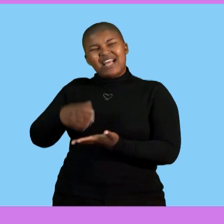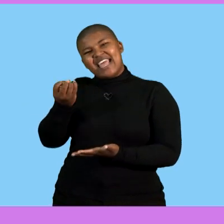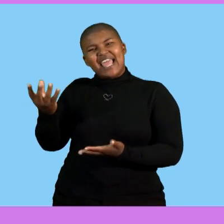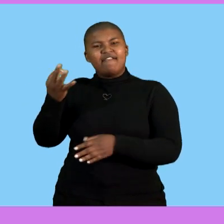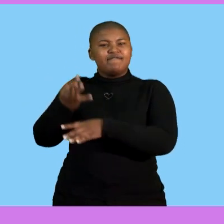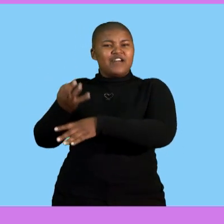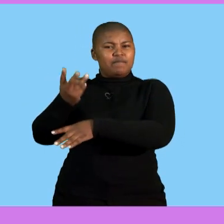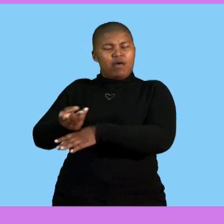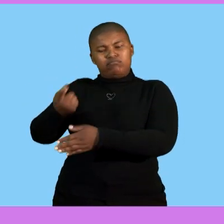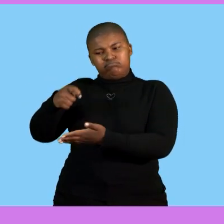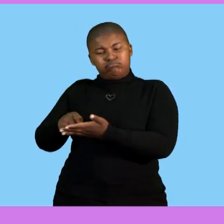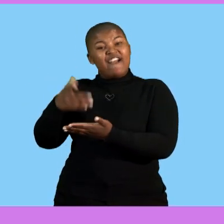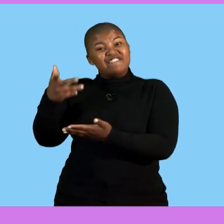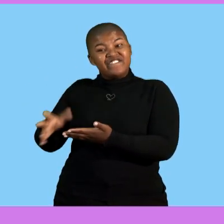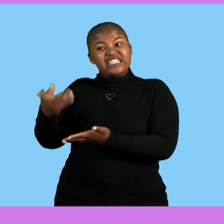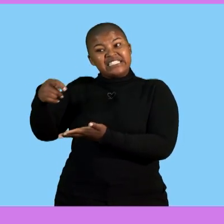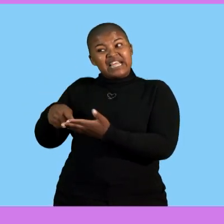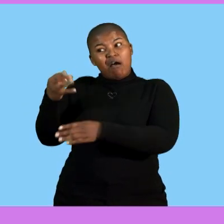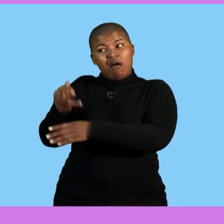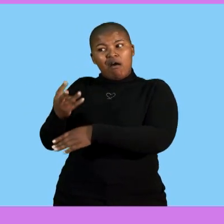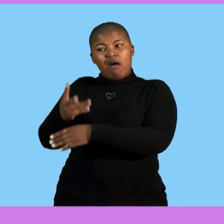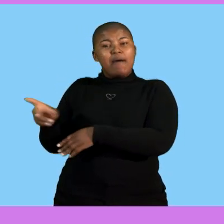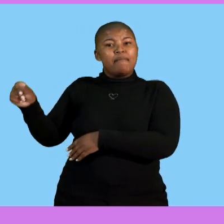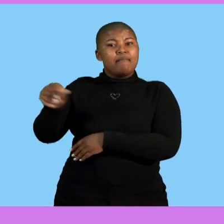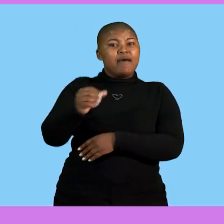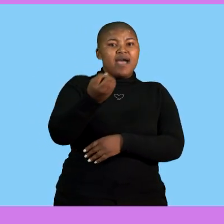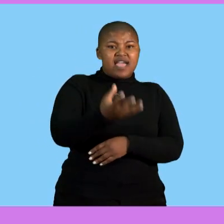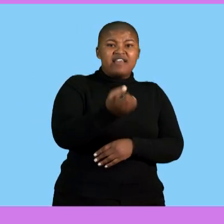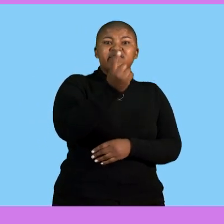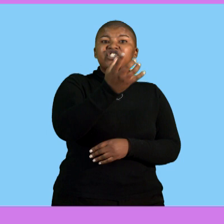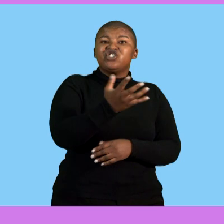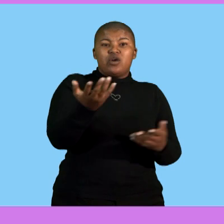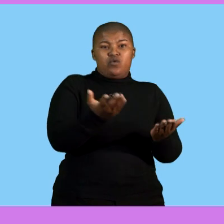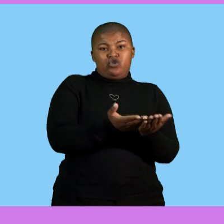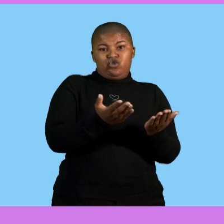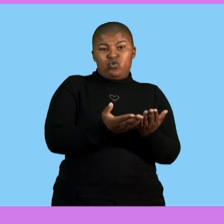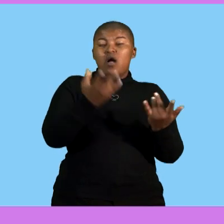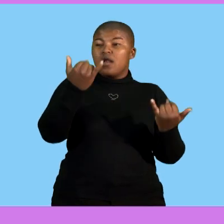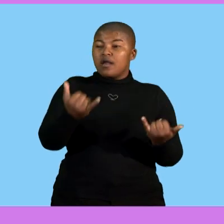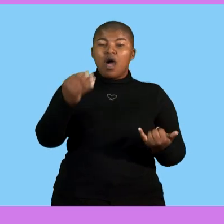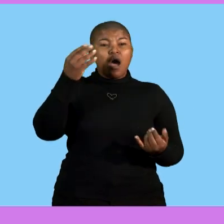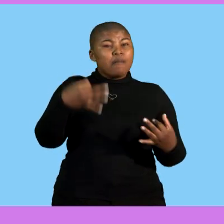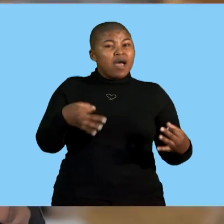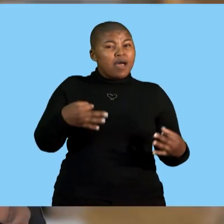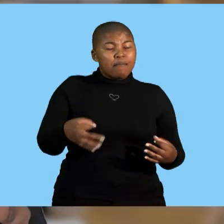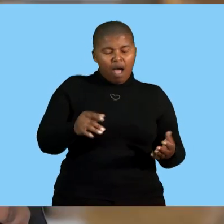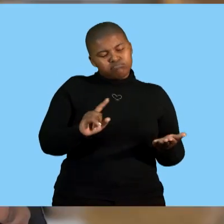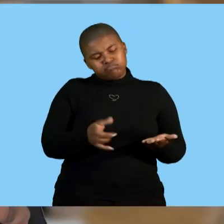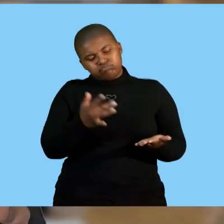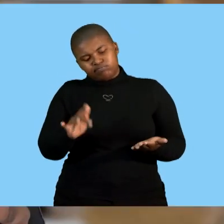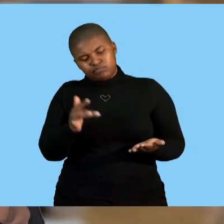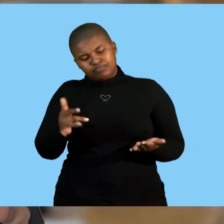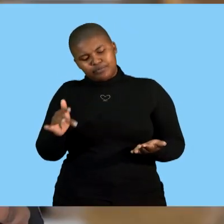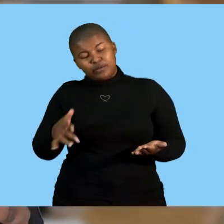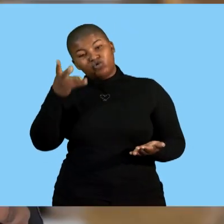the parents, and they must bring them back to school. So now as we go through those documents or